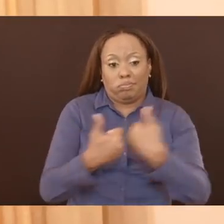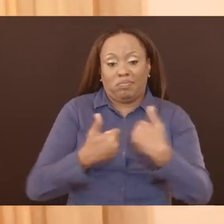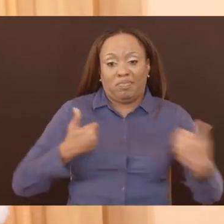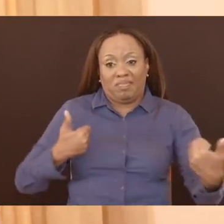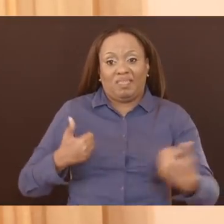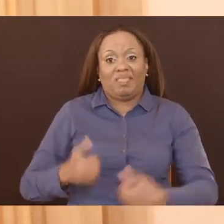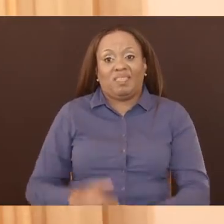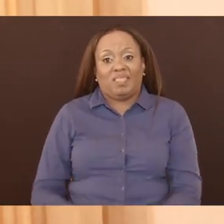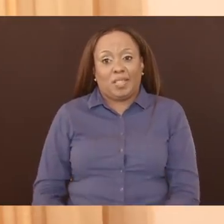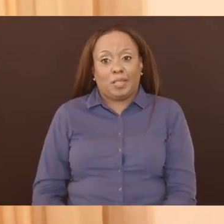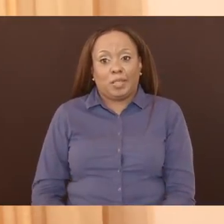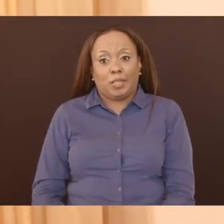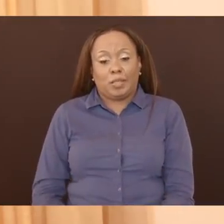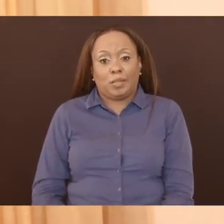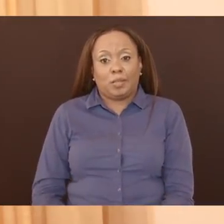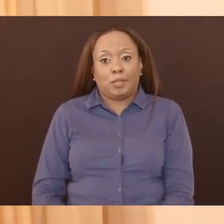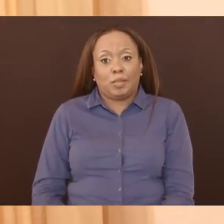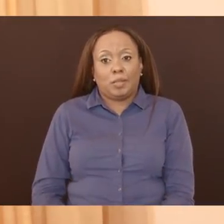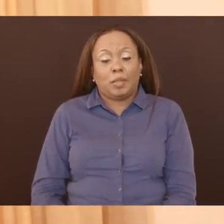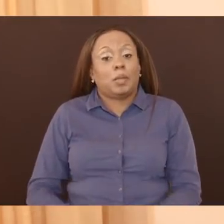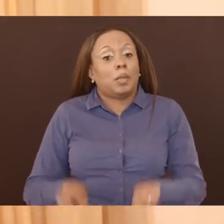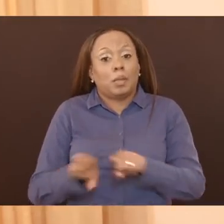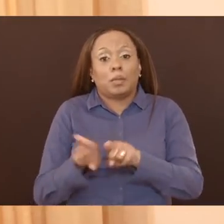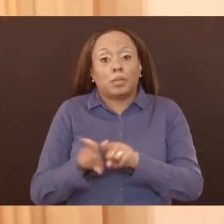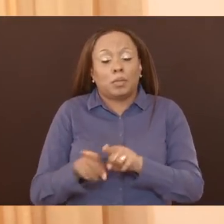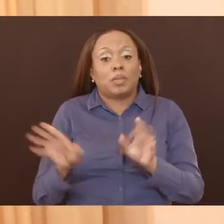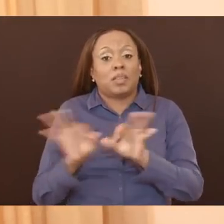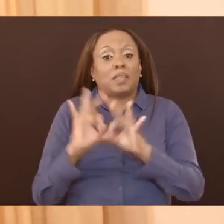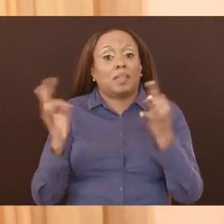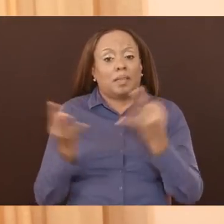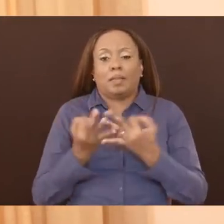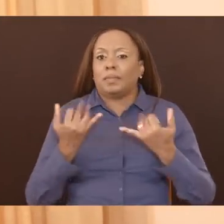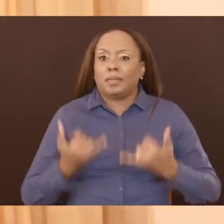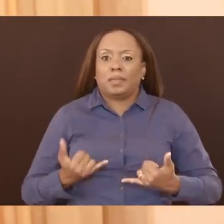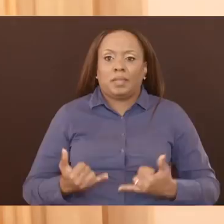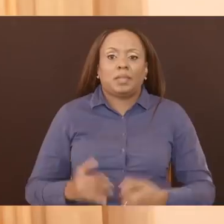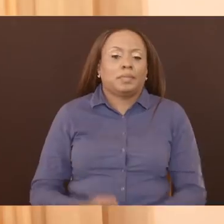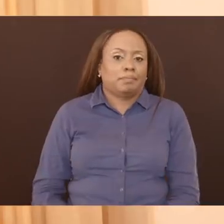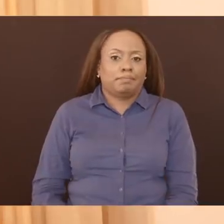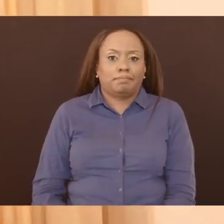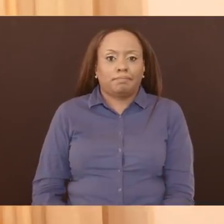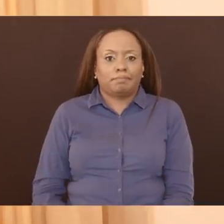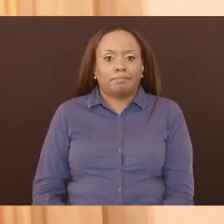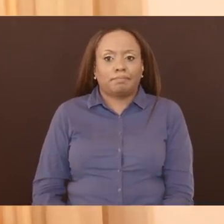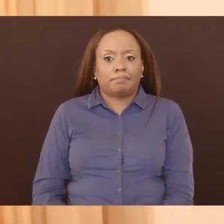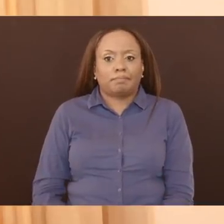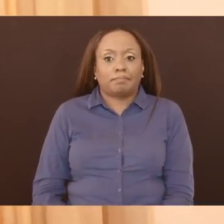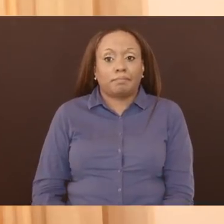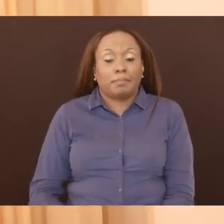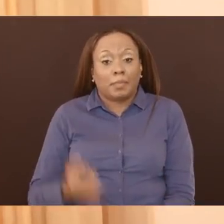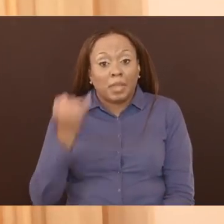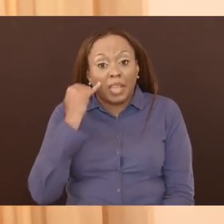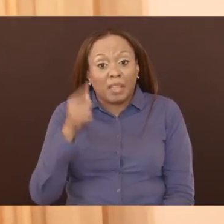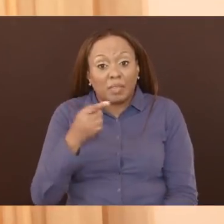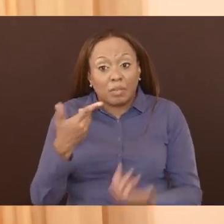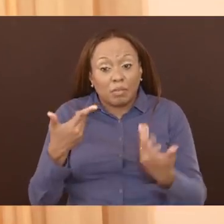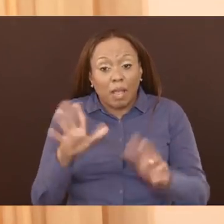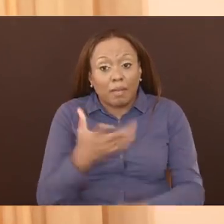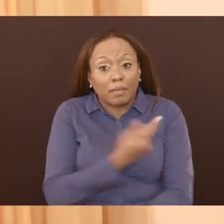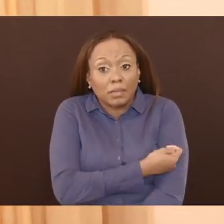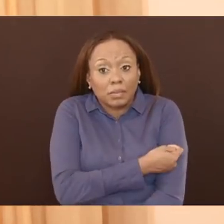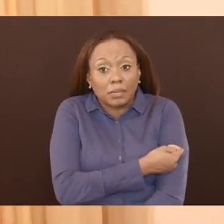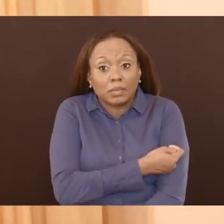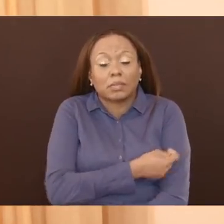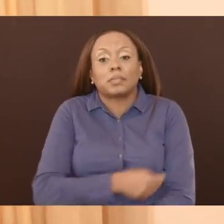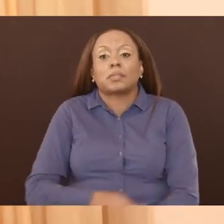possible, including, regrettably, in our houses for now, especially if you are not vaccinated. If you're vaccinated, this is